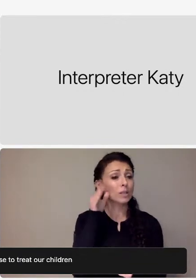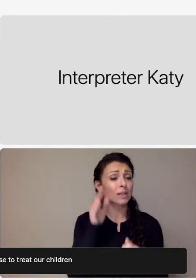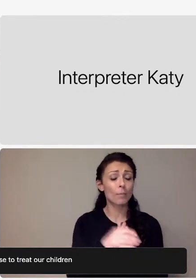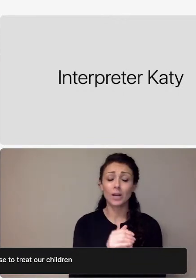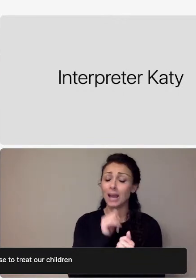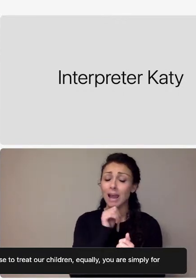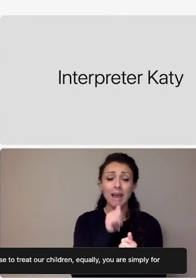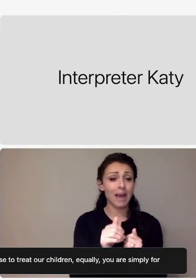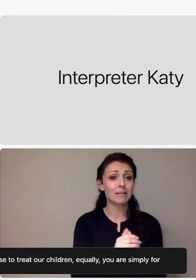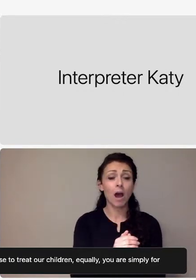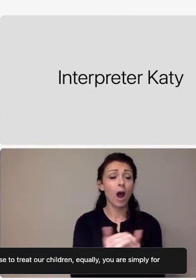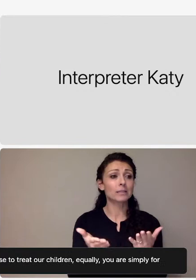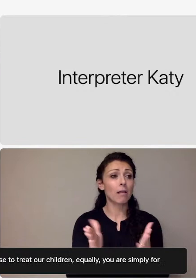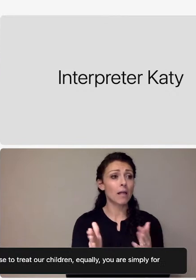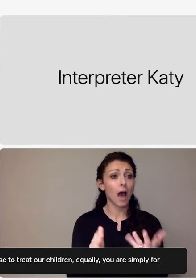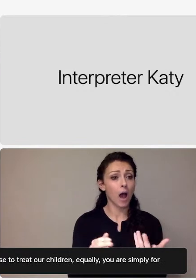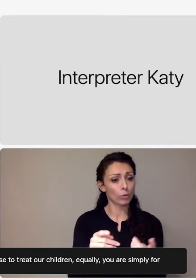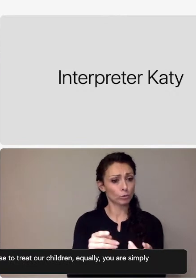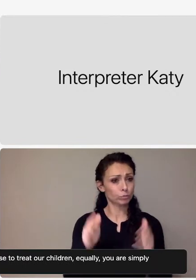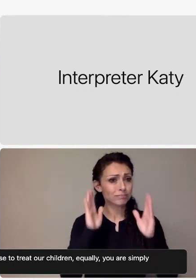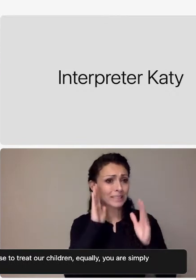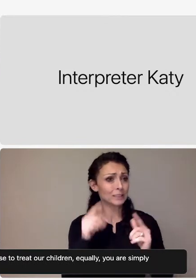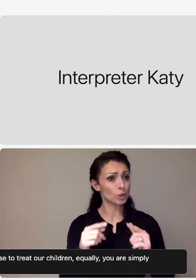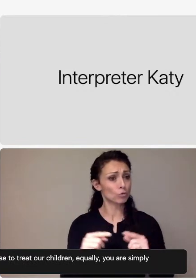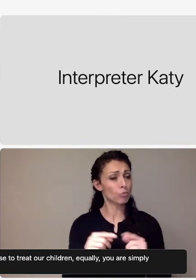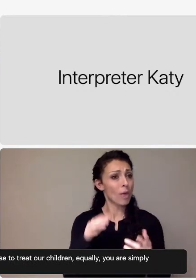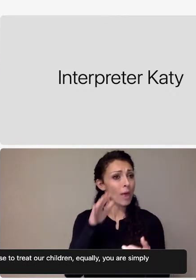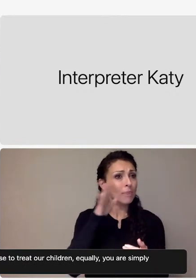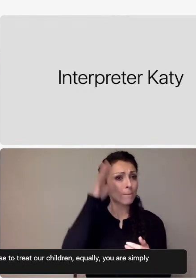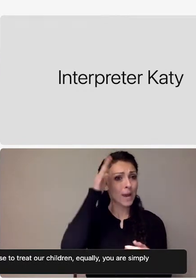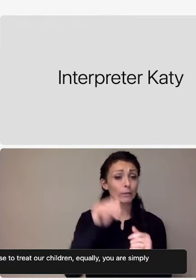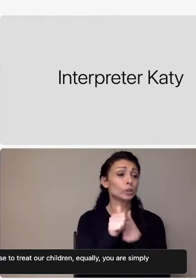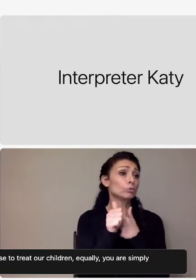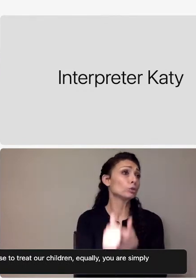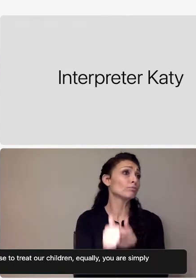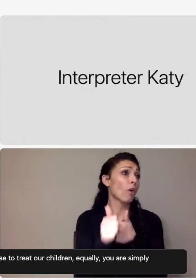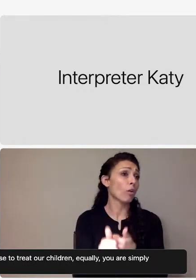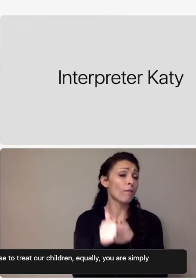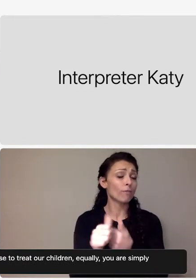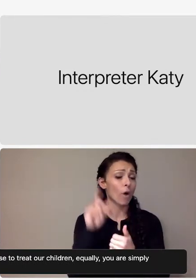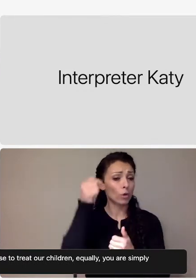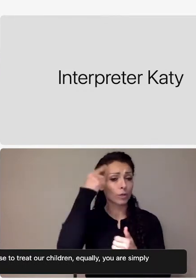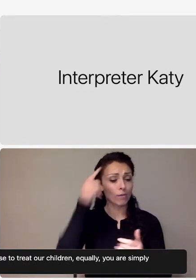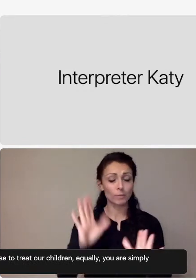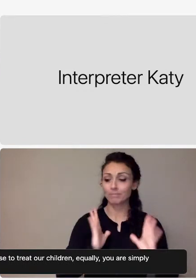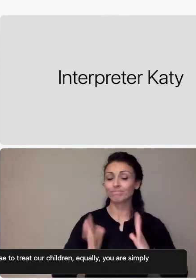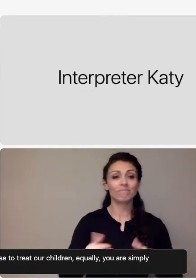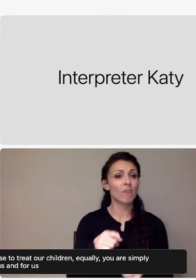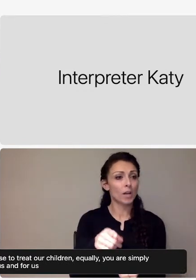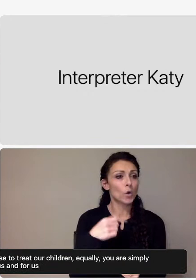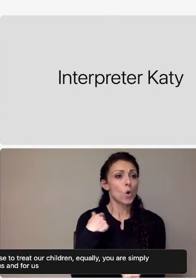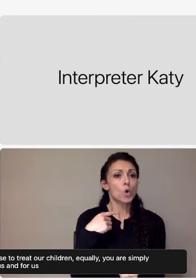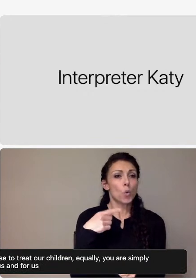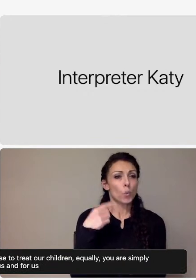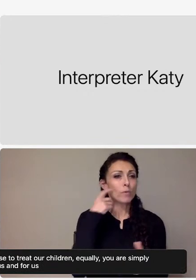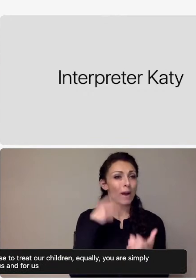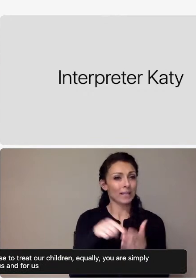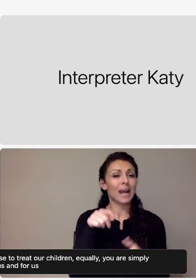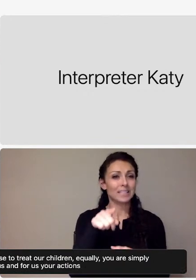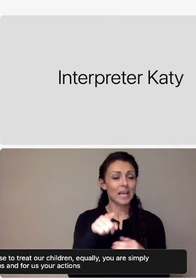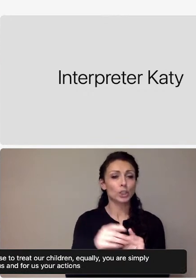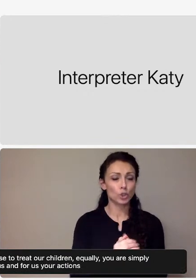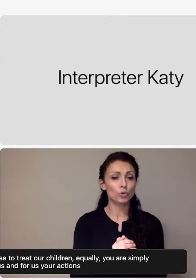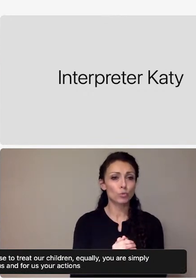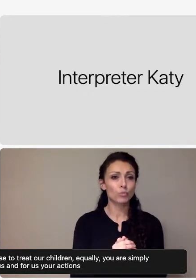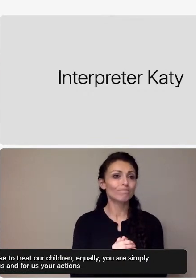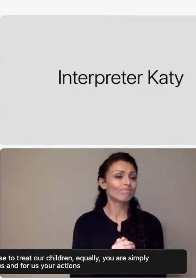followers in the education system we expect you to be leaders and fight with us and for us your actions or your silence